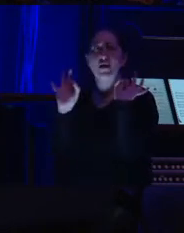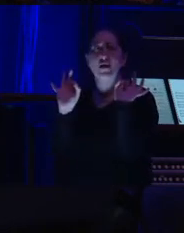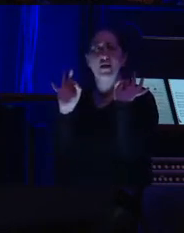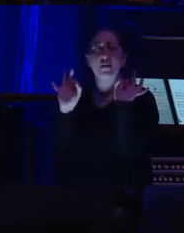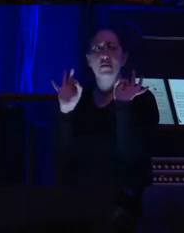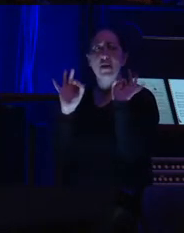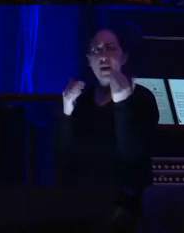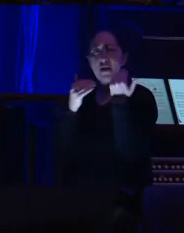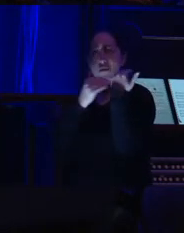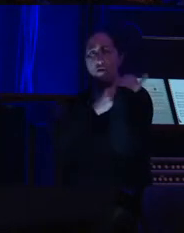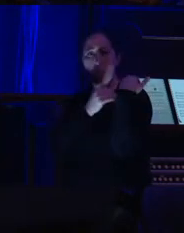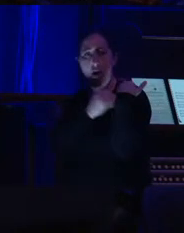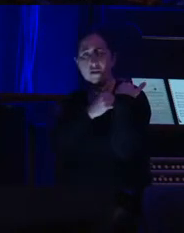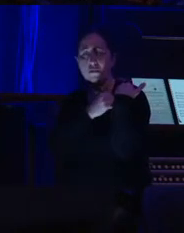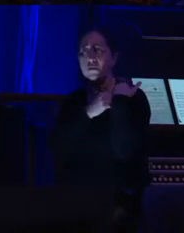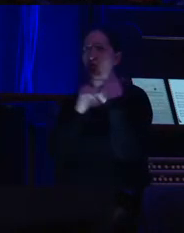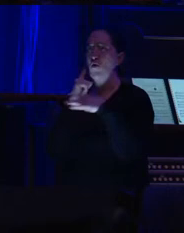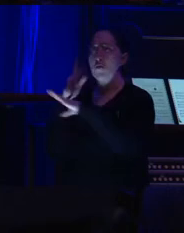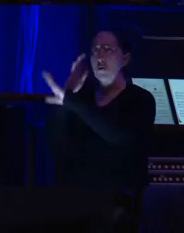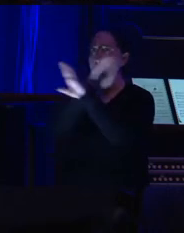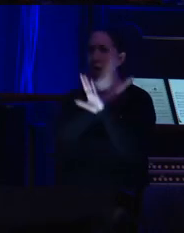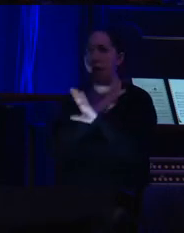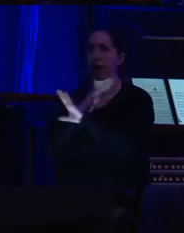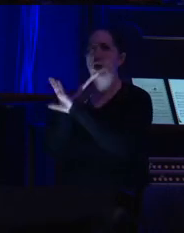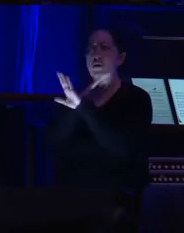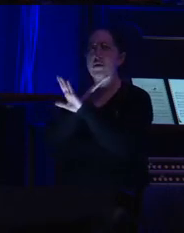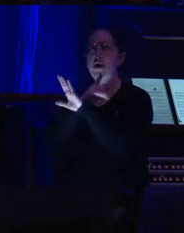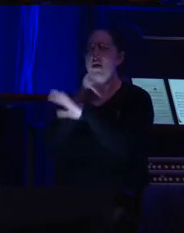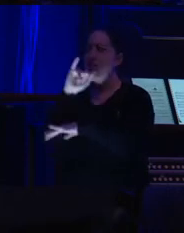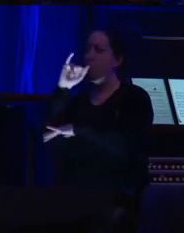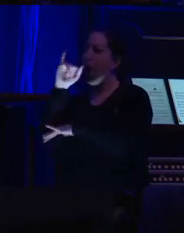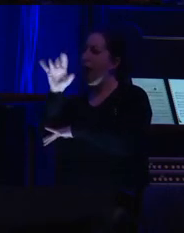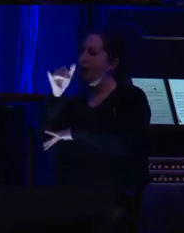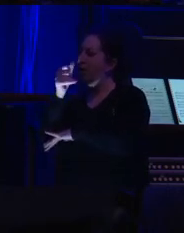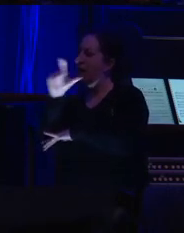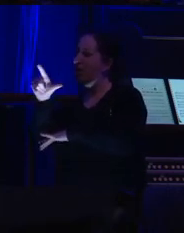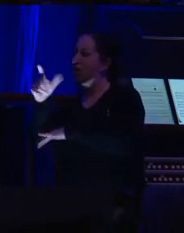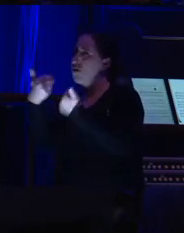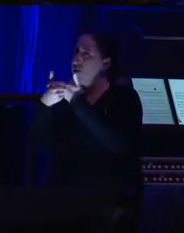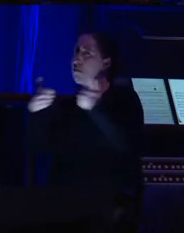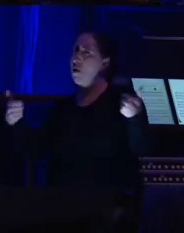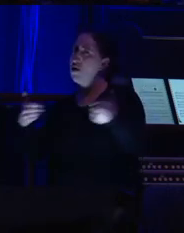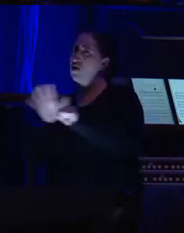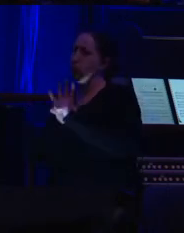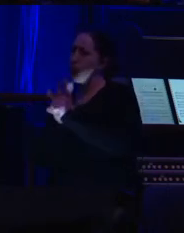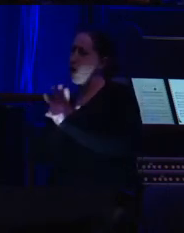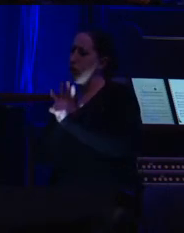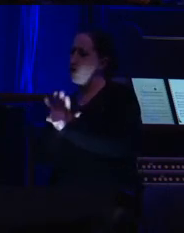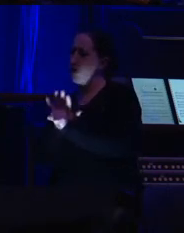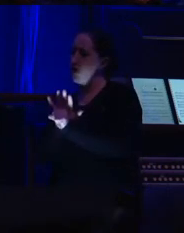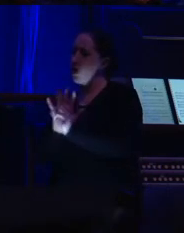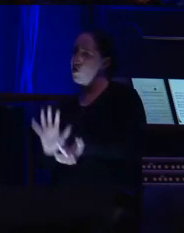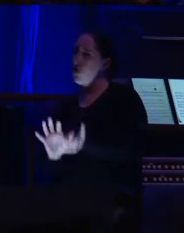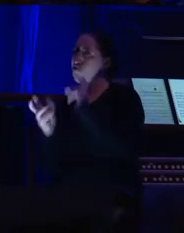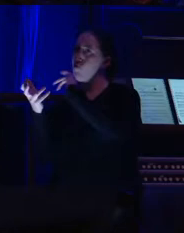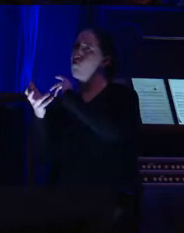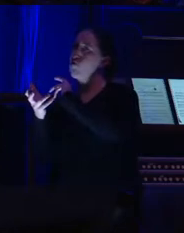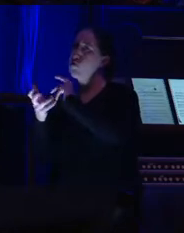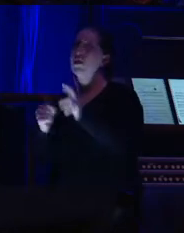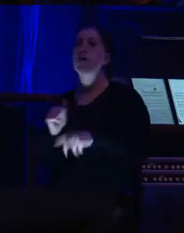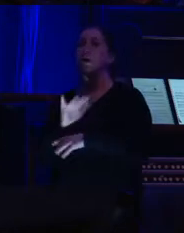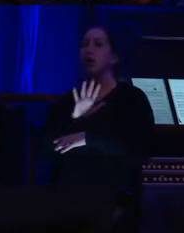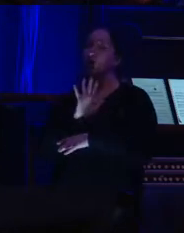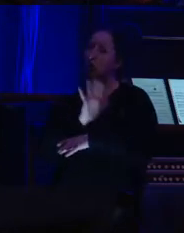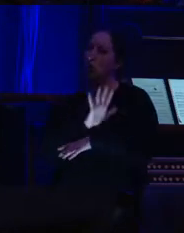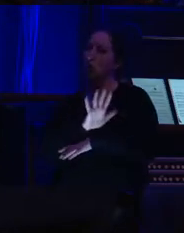possible protection and freedom from ideological and partisan pressures and distortions. Yours